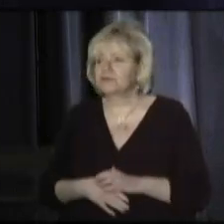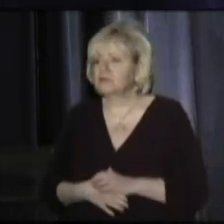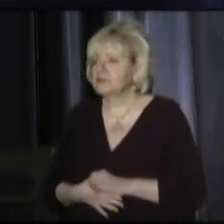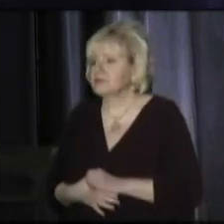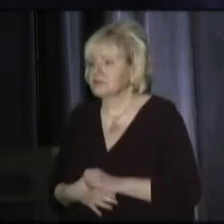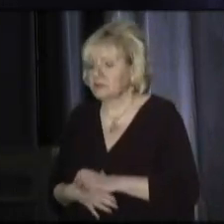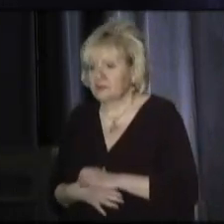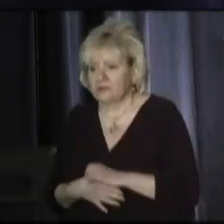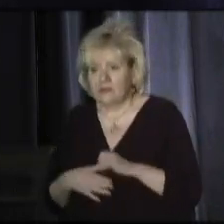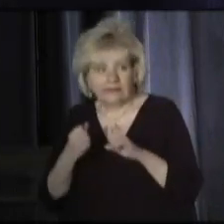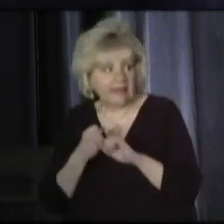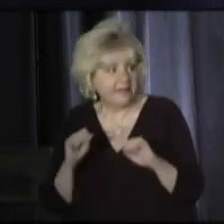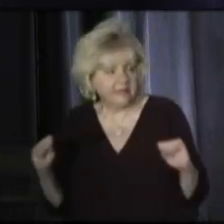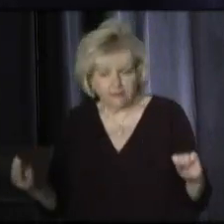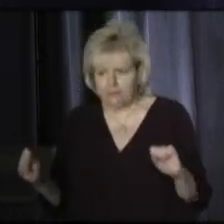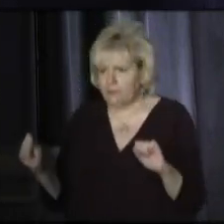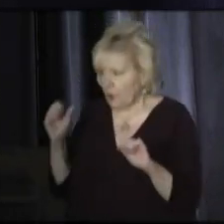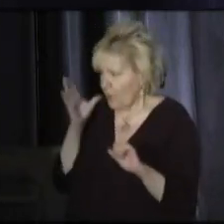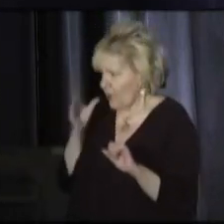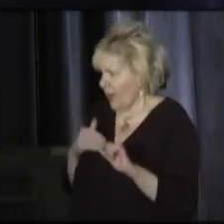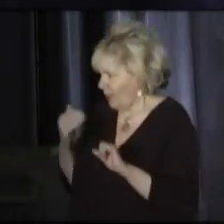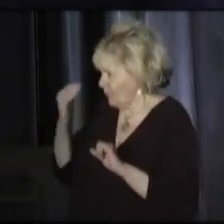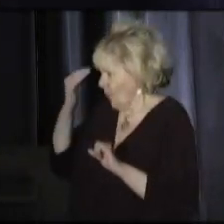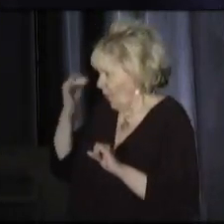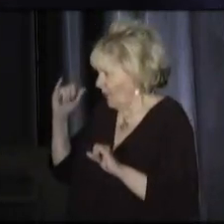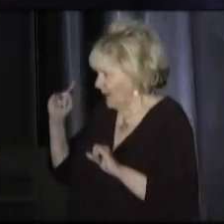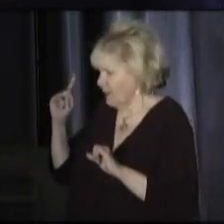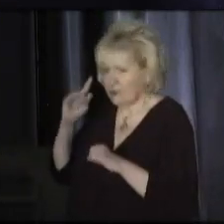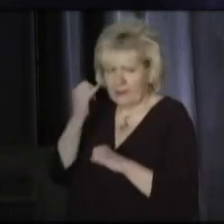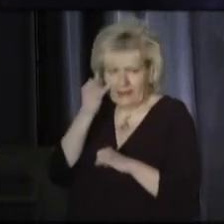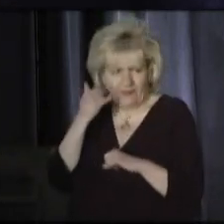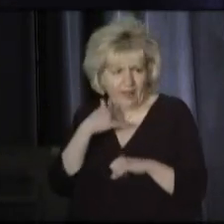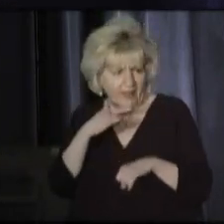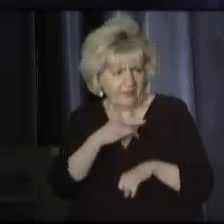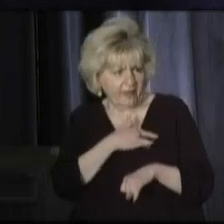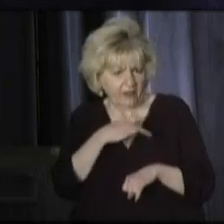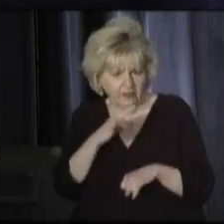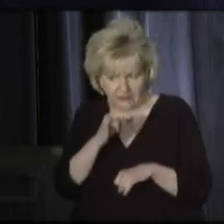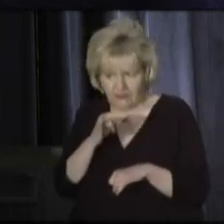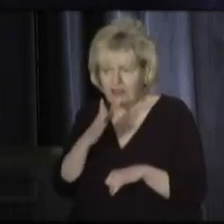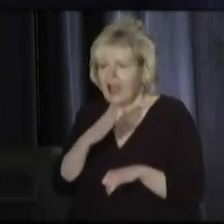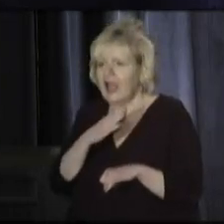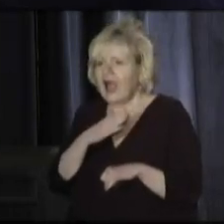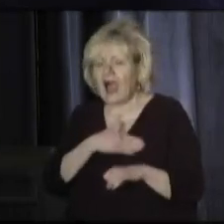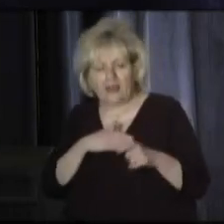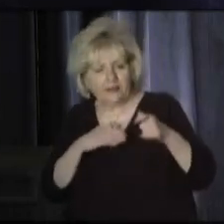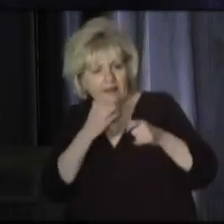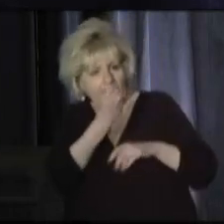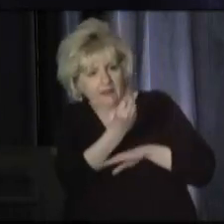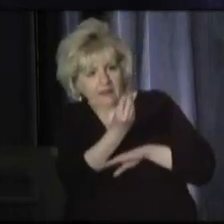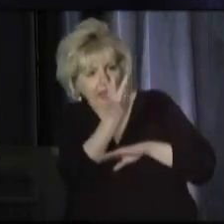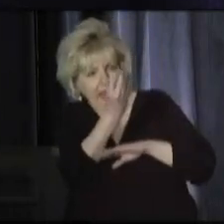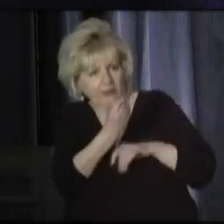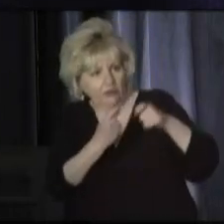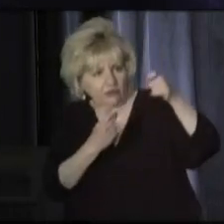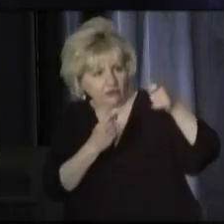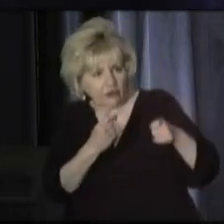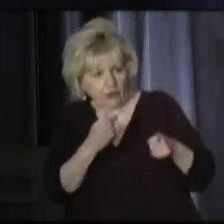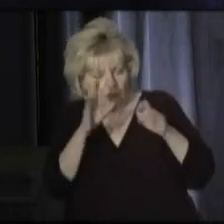emails. Lindsay was allowed to use Calvin's real name because of court records and public domain, and this